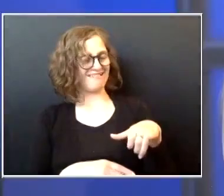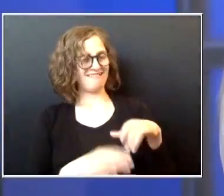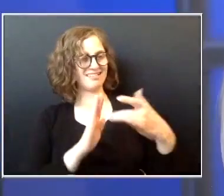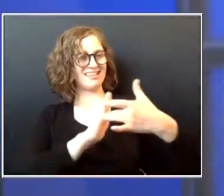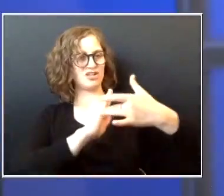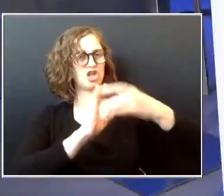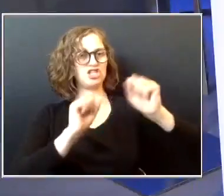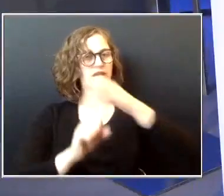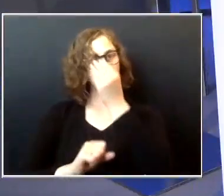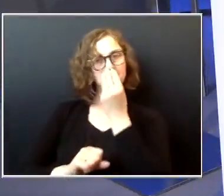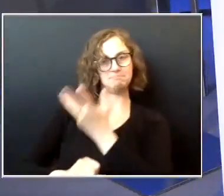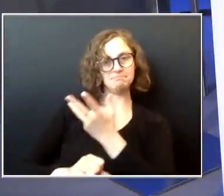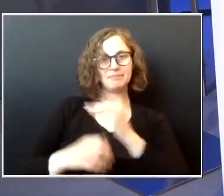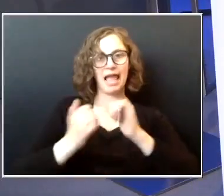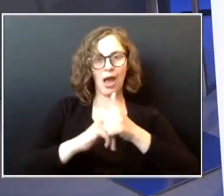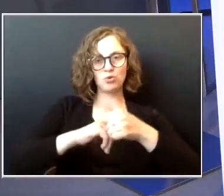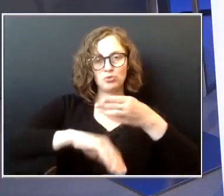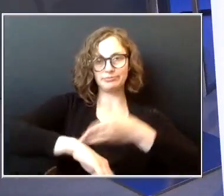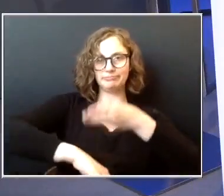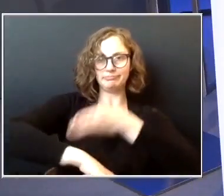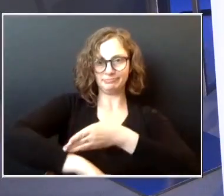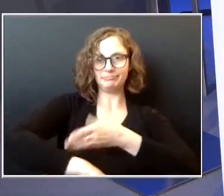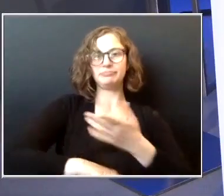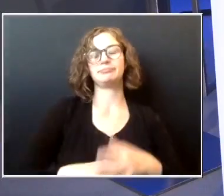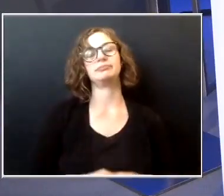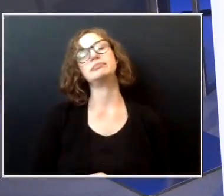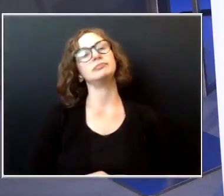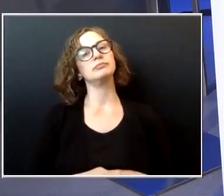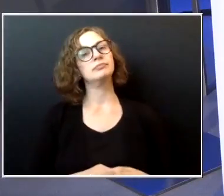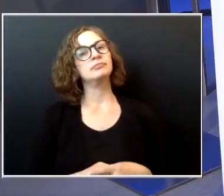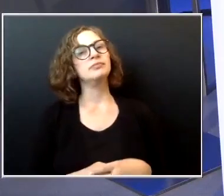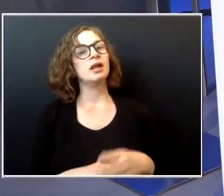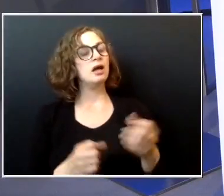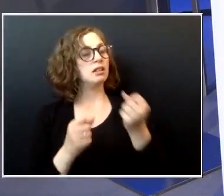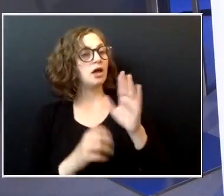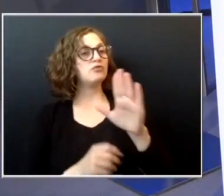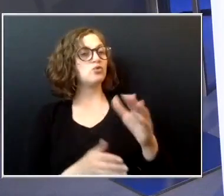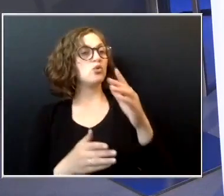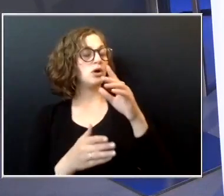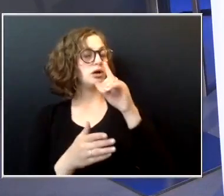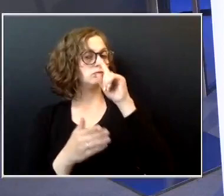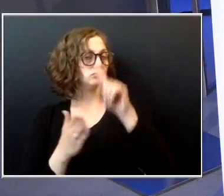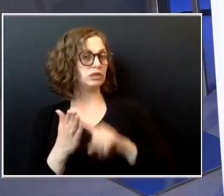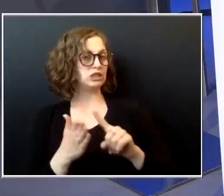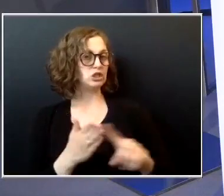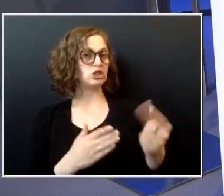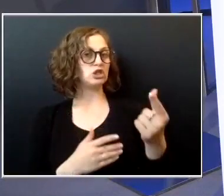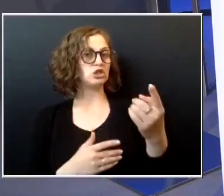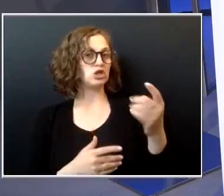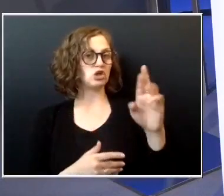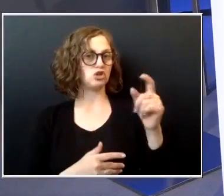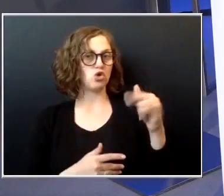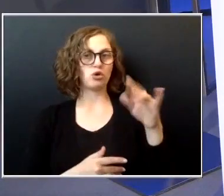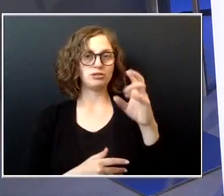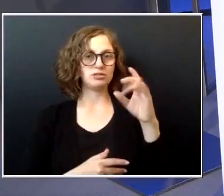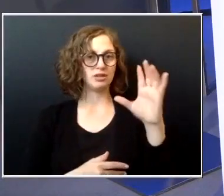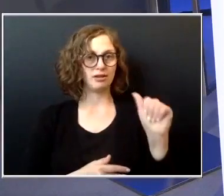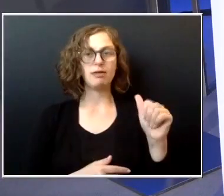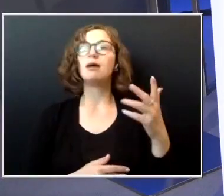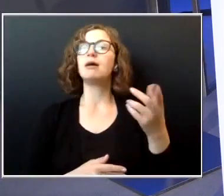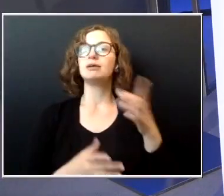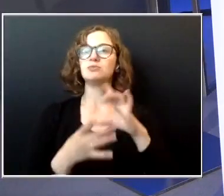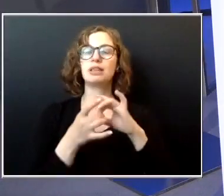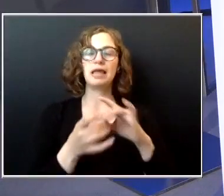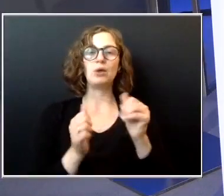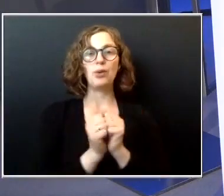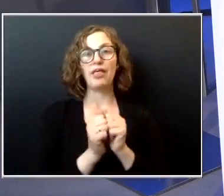better. Dr. Gorsuch, a lot of research that you do is dedicated to physical activity, weight management, and the numerous benefits that we